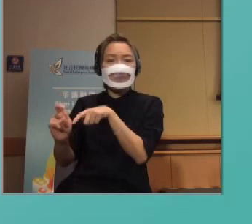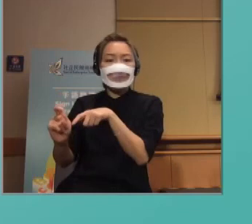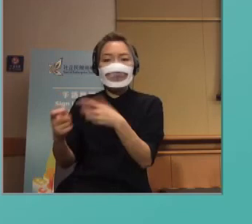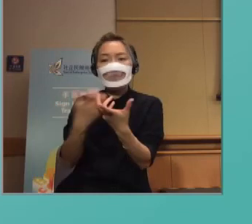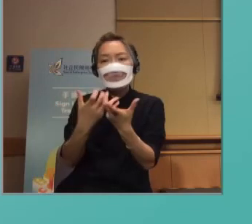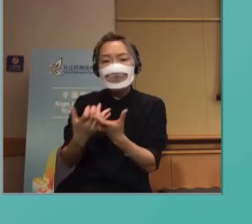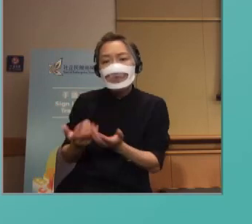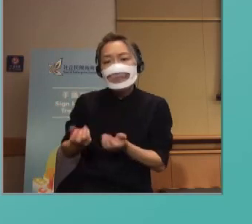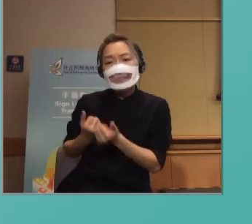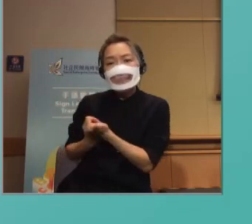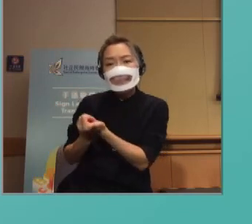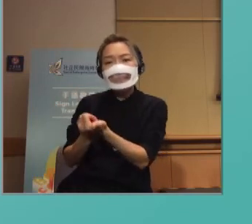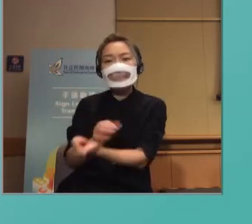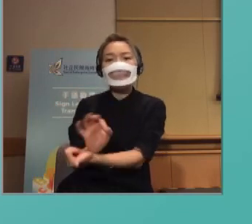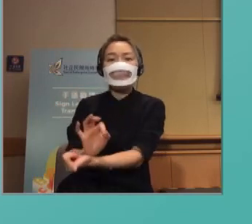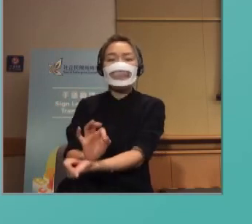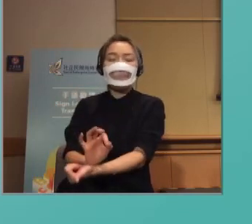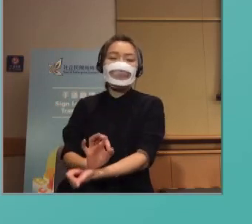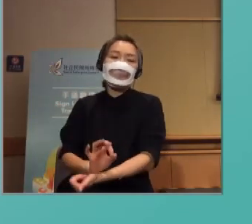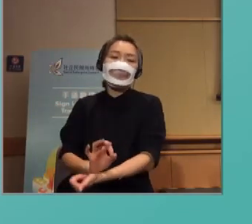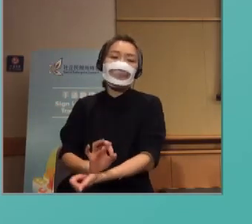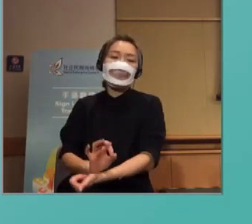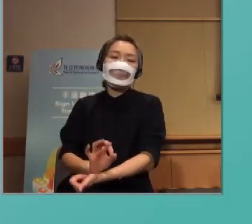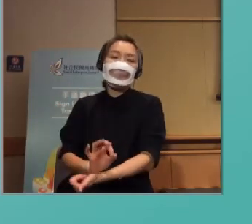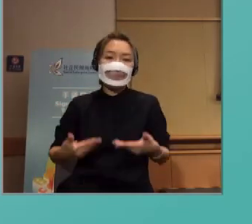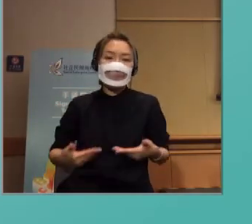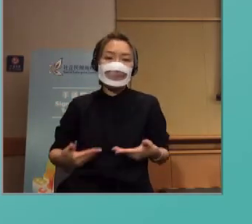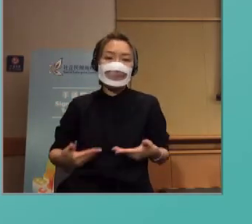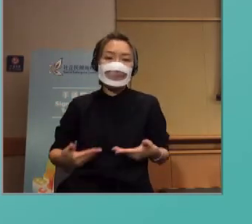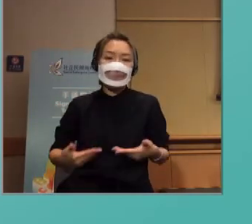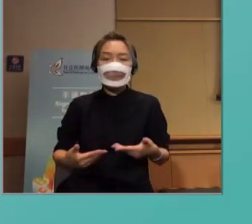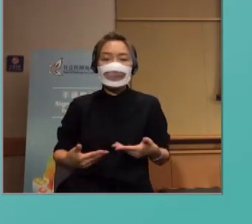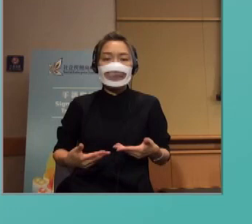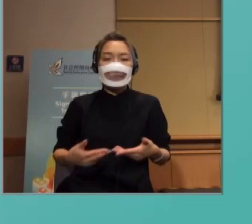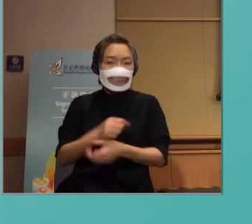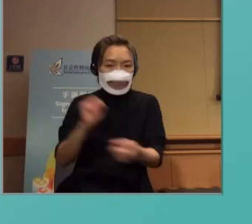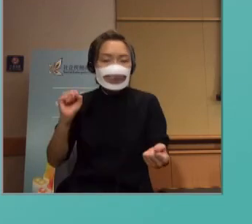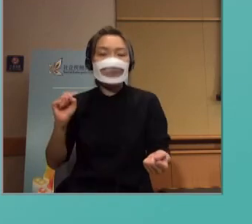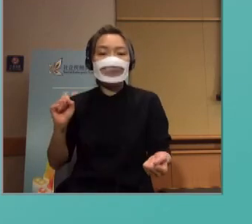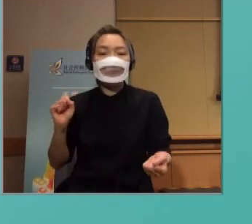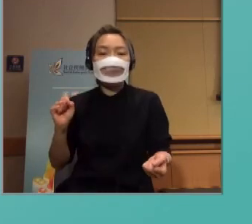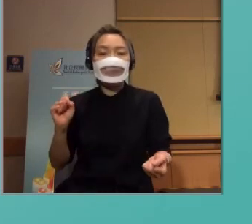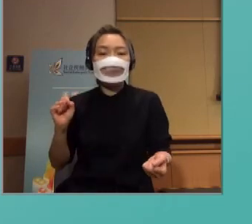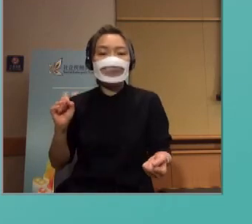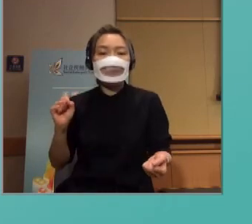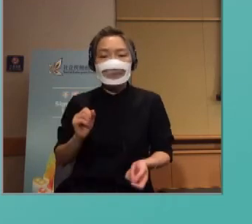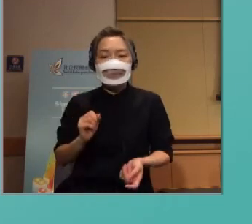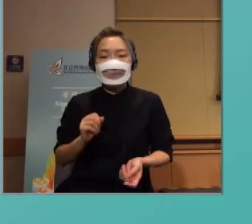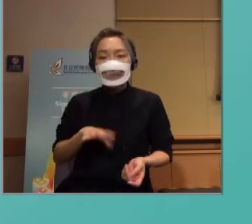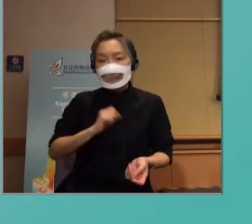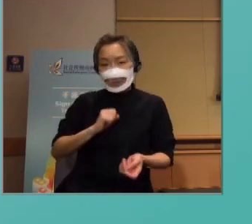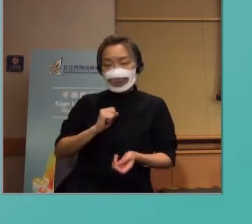have, of course, overcome is data cap, which enable us to upload all sorts of data on our DOTs. It's not just a